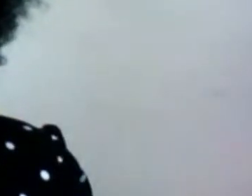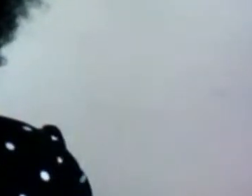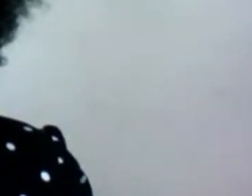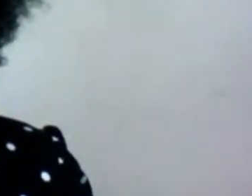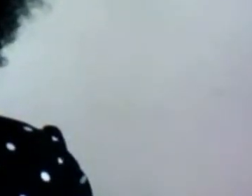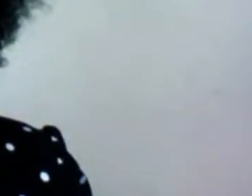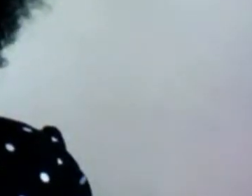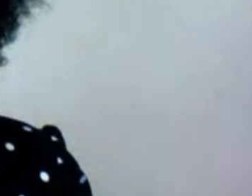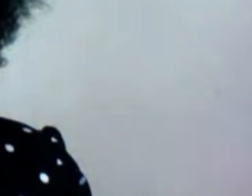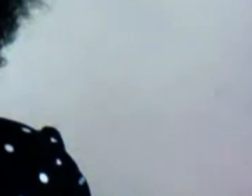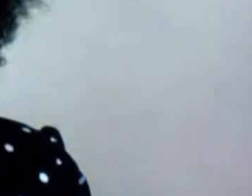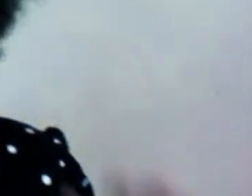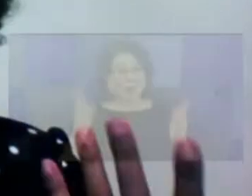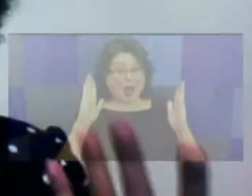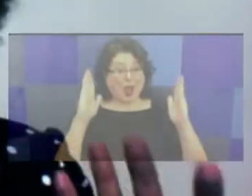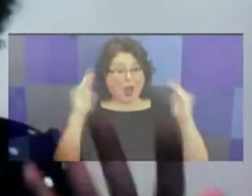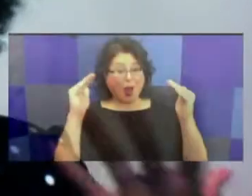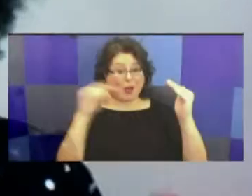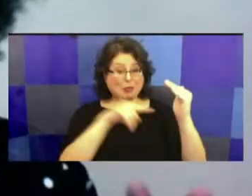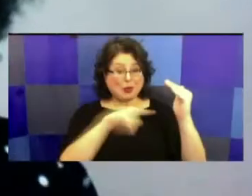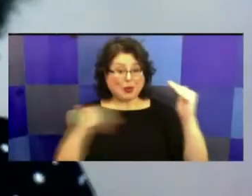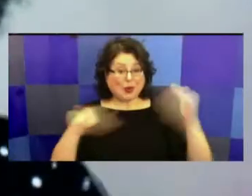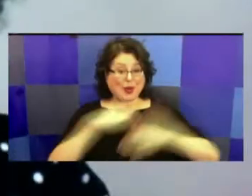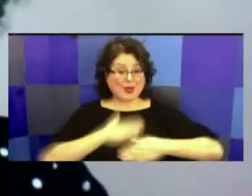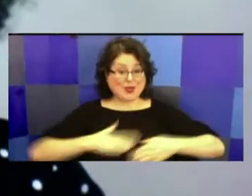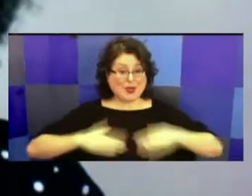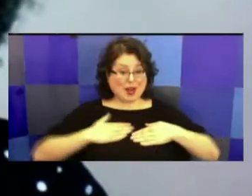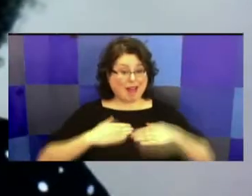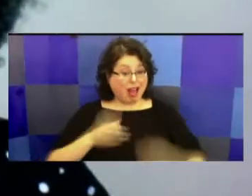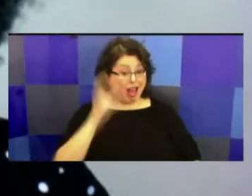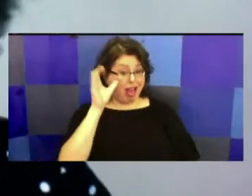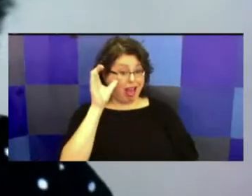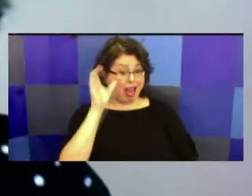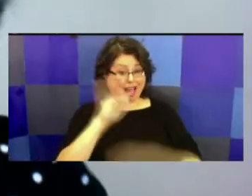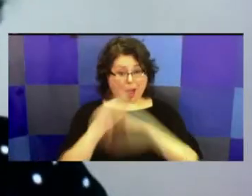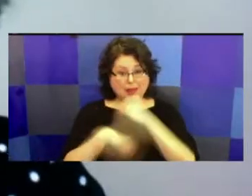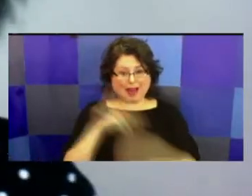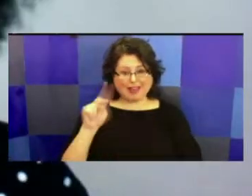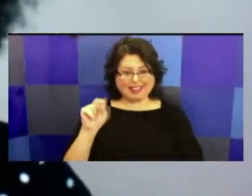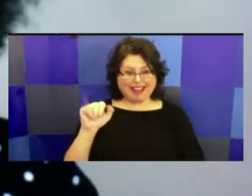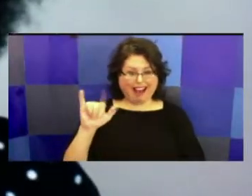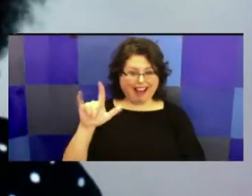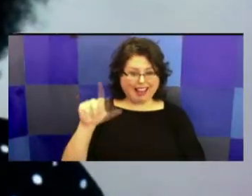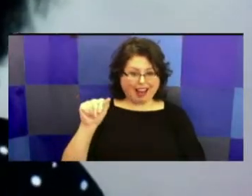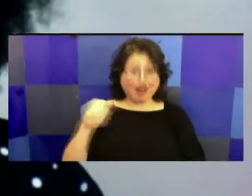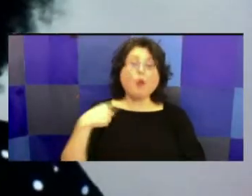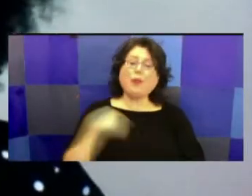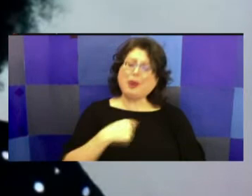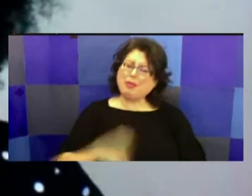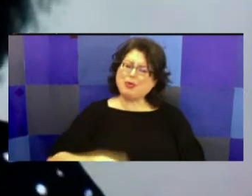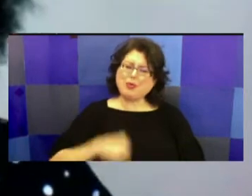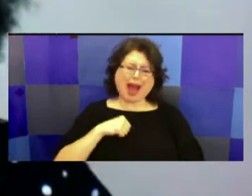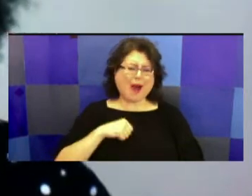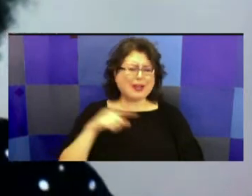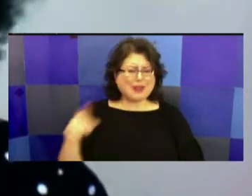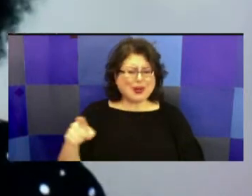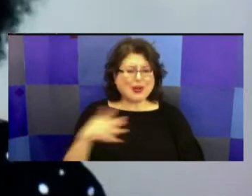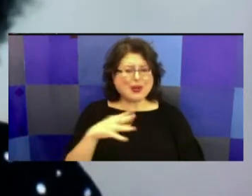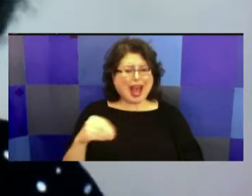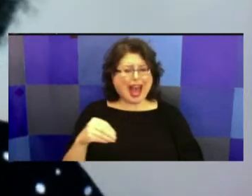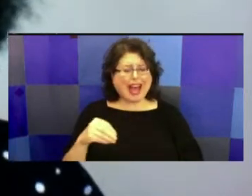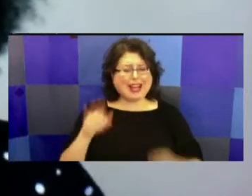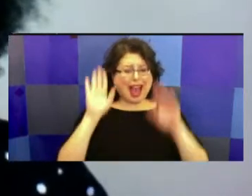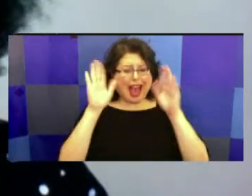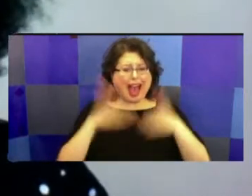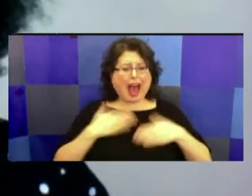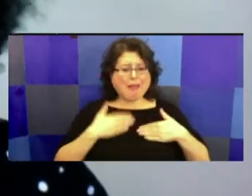So I hope you enjoyed hearing from Nyla. We are so proud of her, and we are so grateful that the WLMP was able to support and